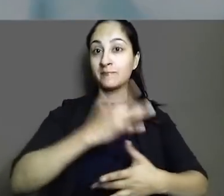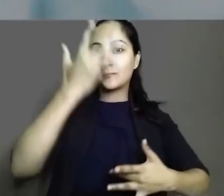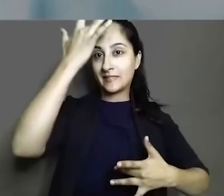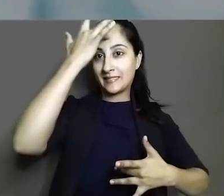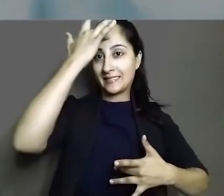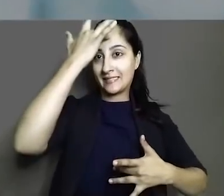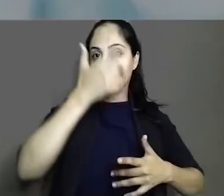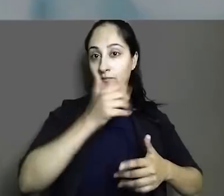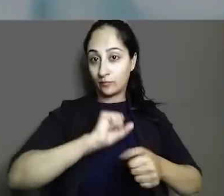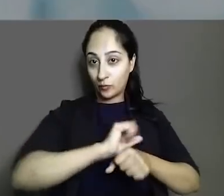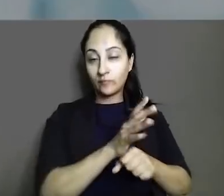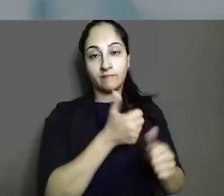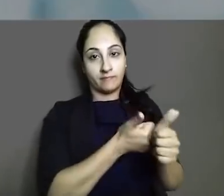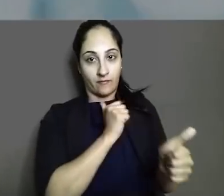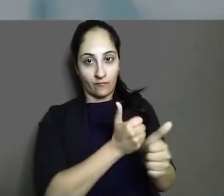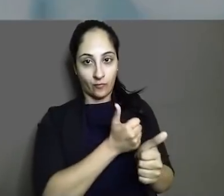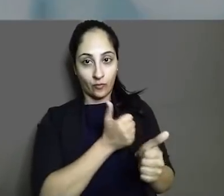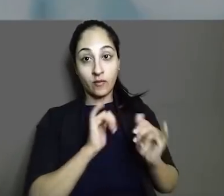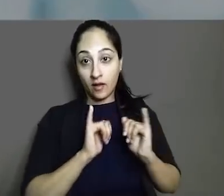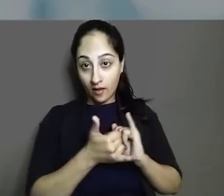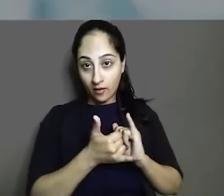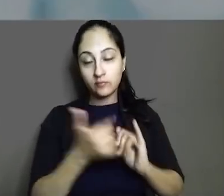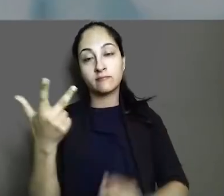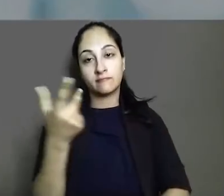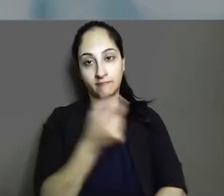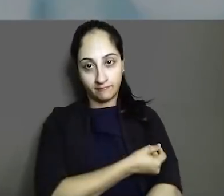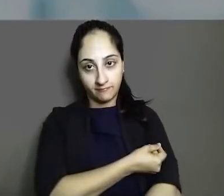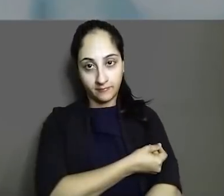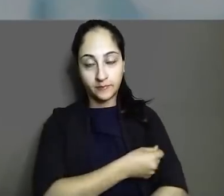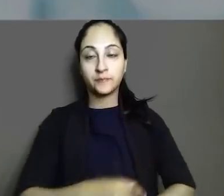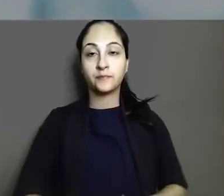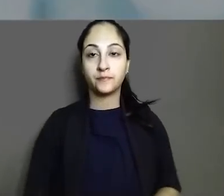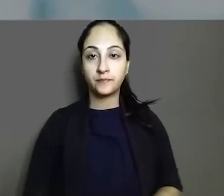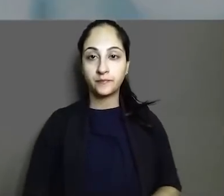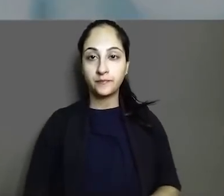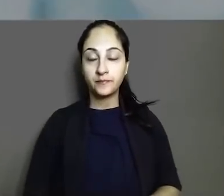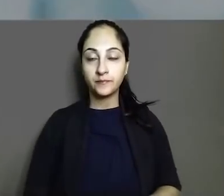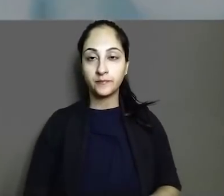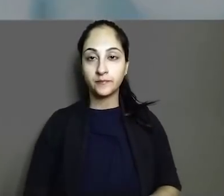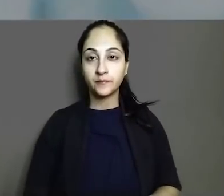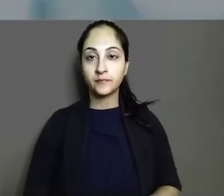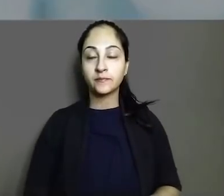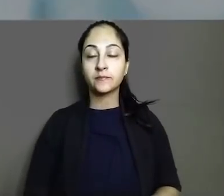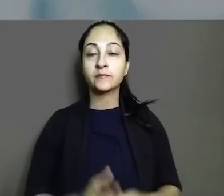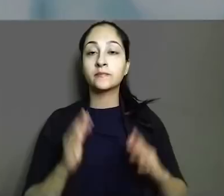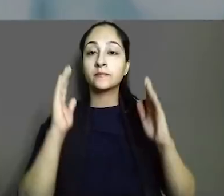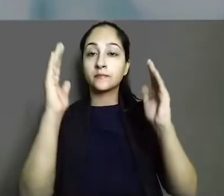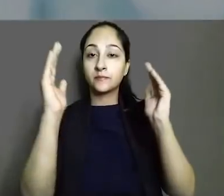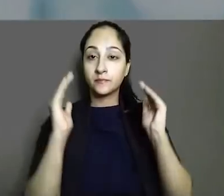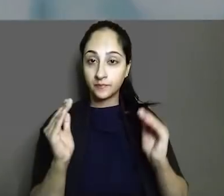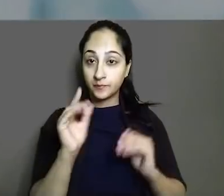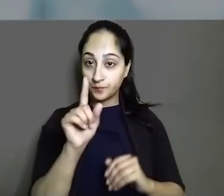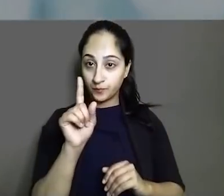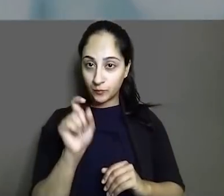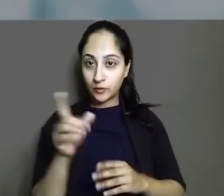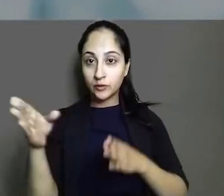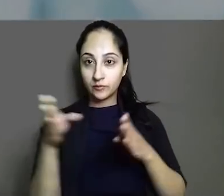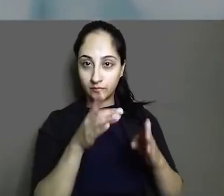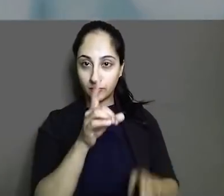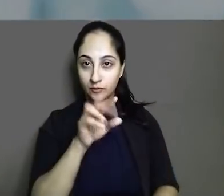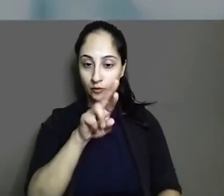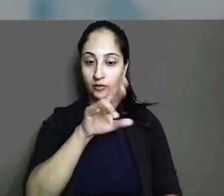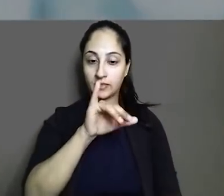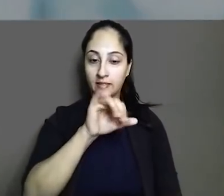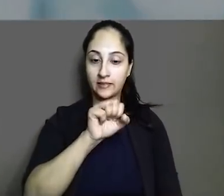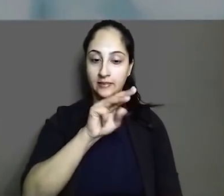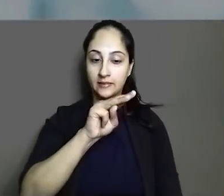in Toronto. And it is it a good idea to take Tylenol and Advil before or after the vaccine? I assume that